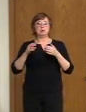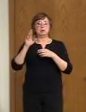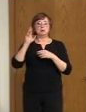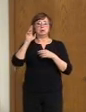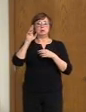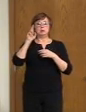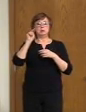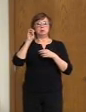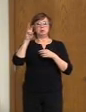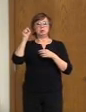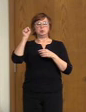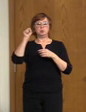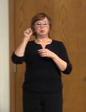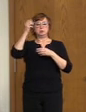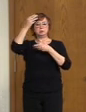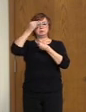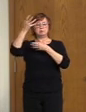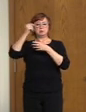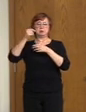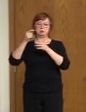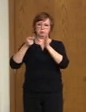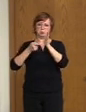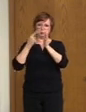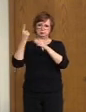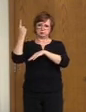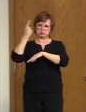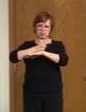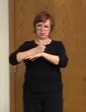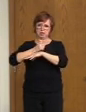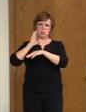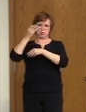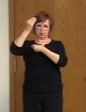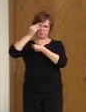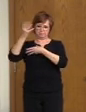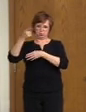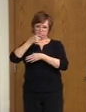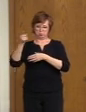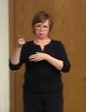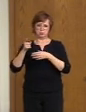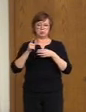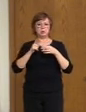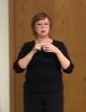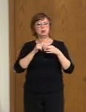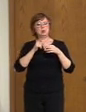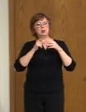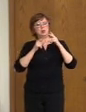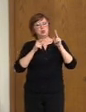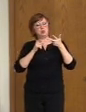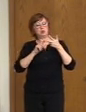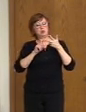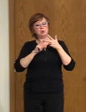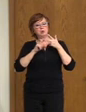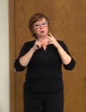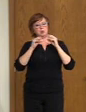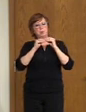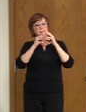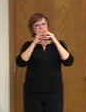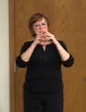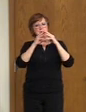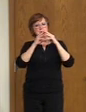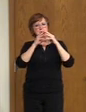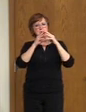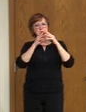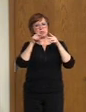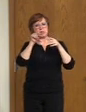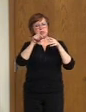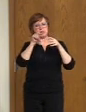releases. And last but not least, we will have a web page up and running, so Saskatchewan residents and individuals will be able to go there to get the information they need as